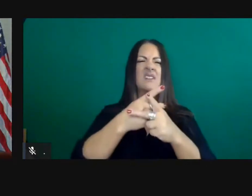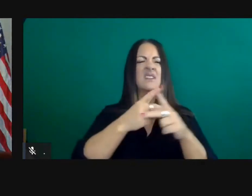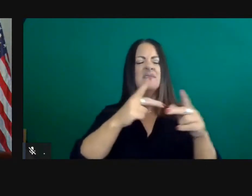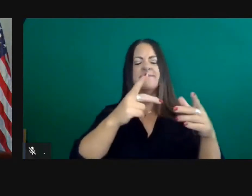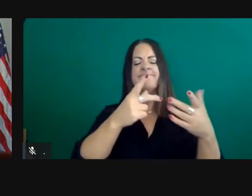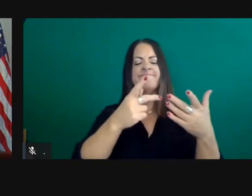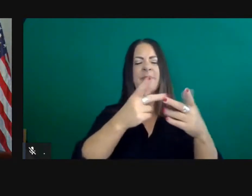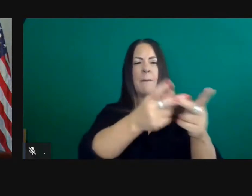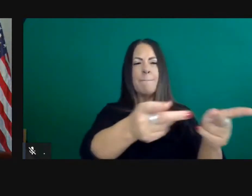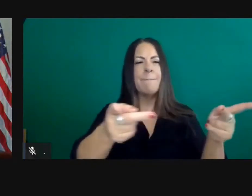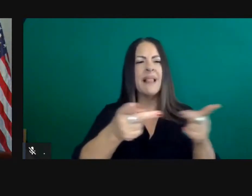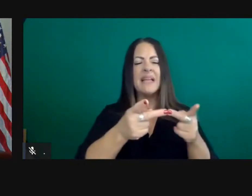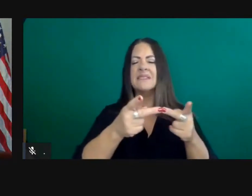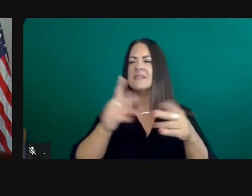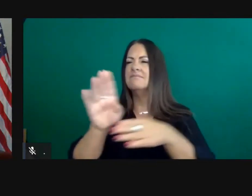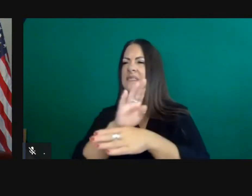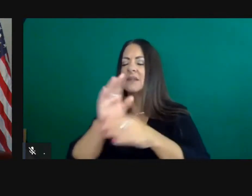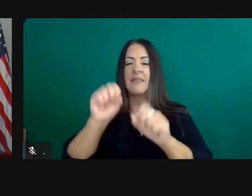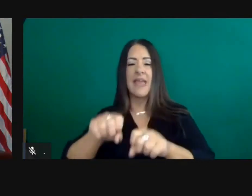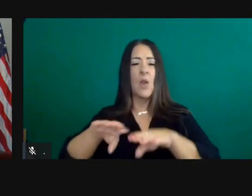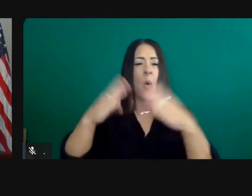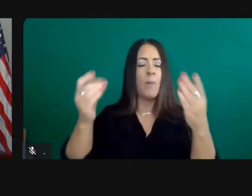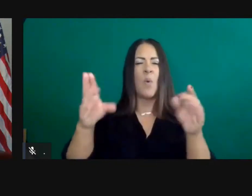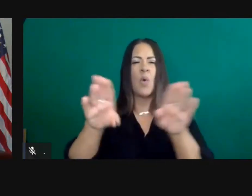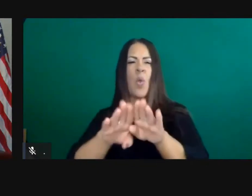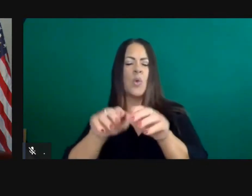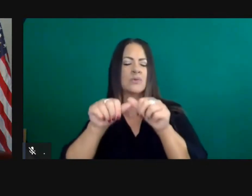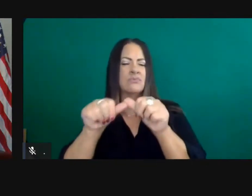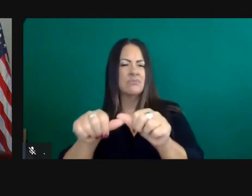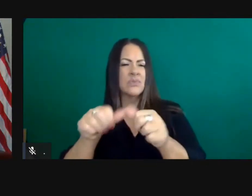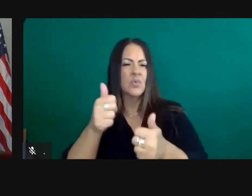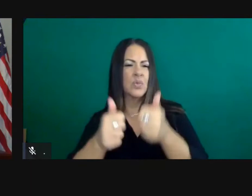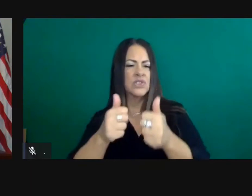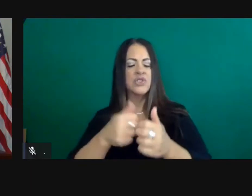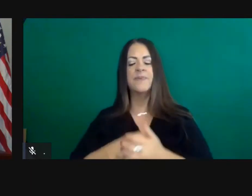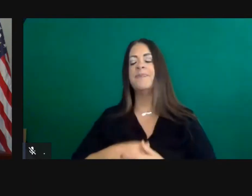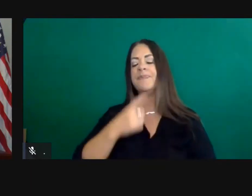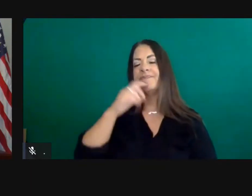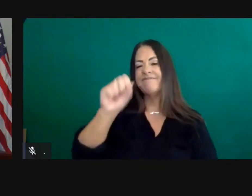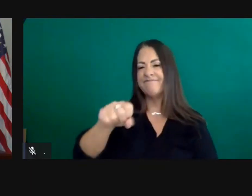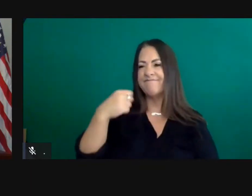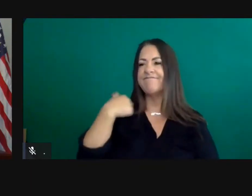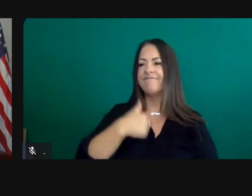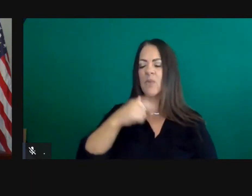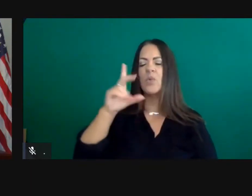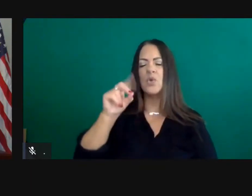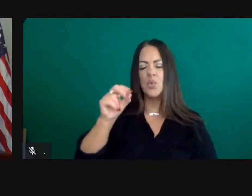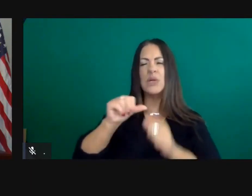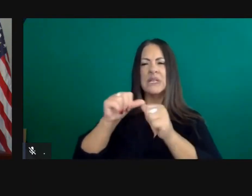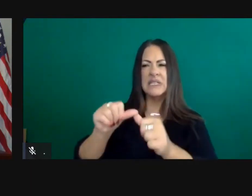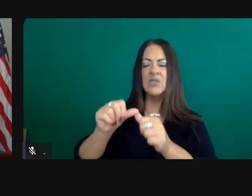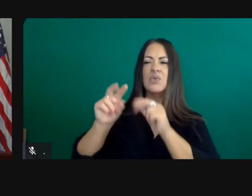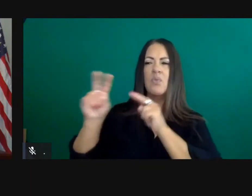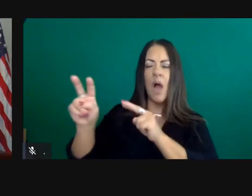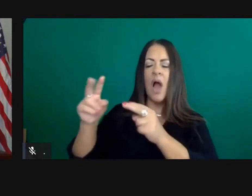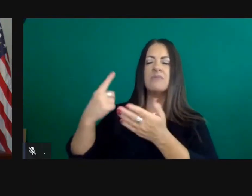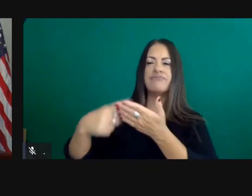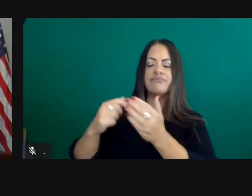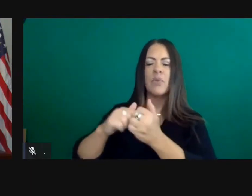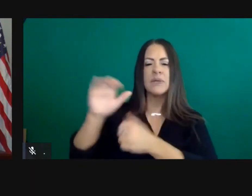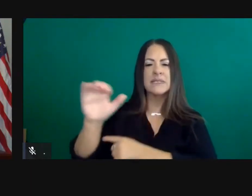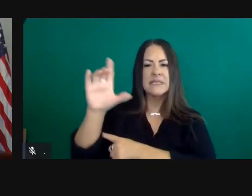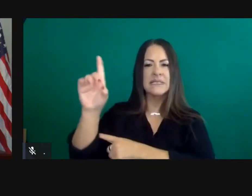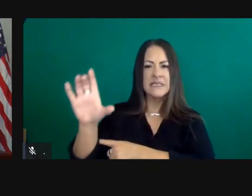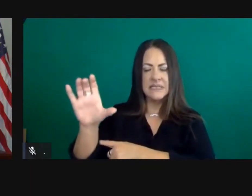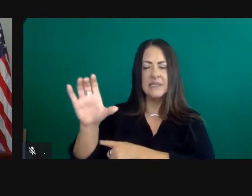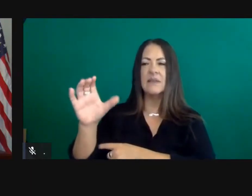Yeah, I think it's an excellent question, one we talk about not just because of the CDC, but an ongoing basis to make sure we're